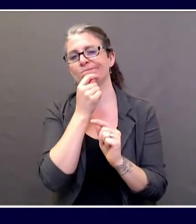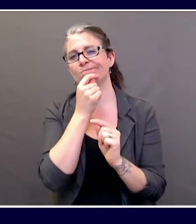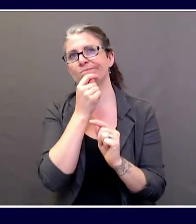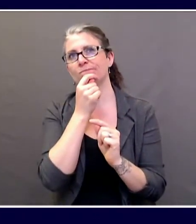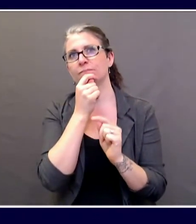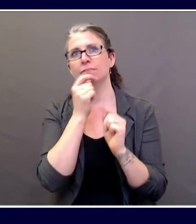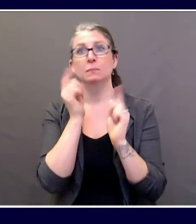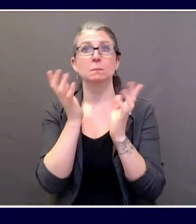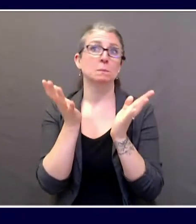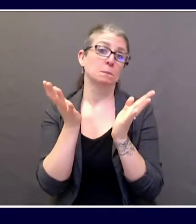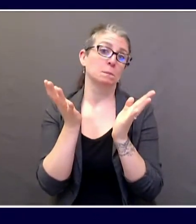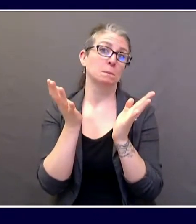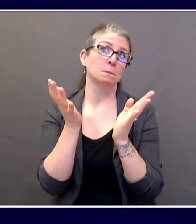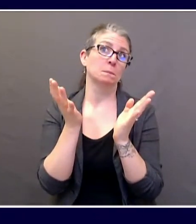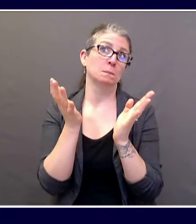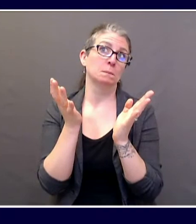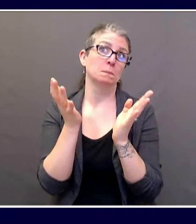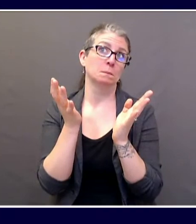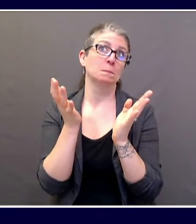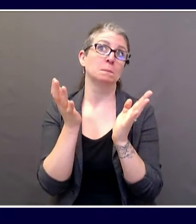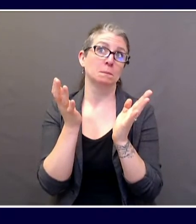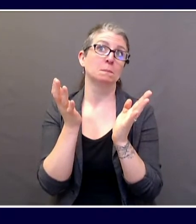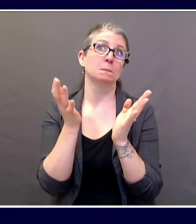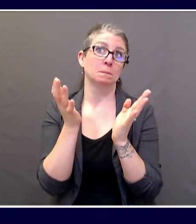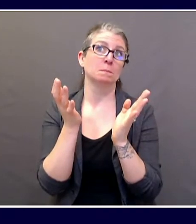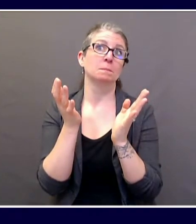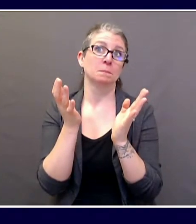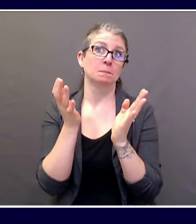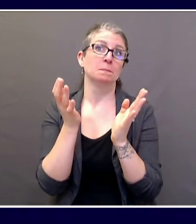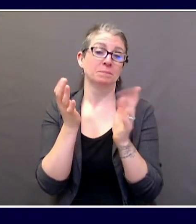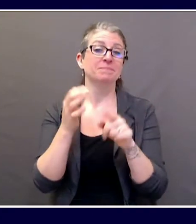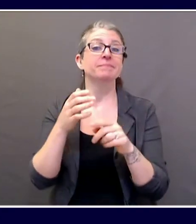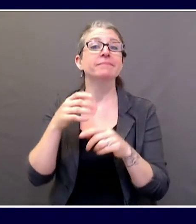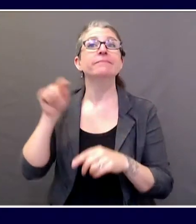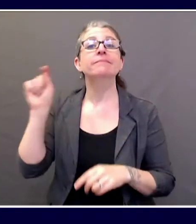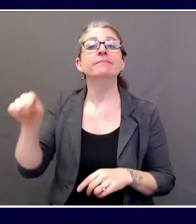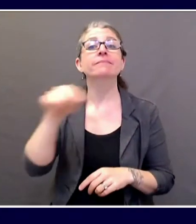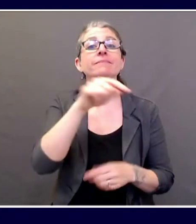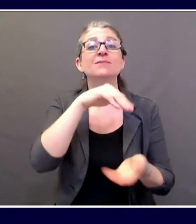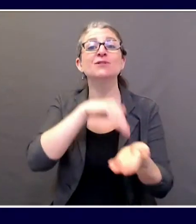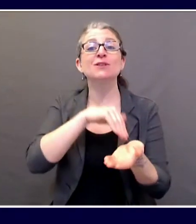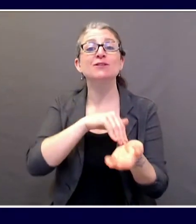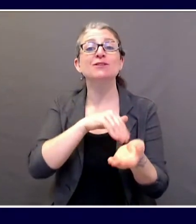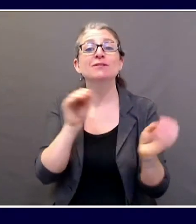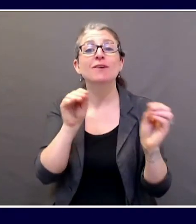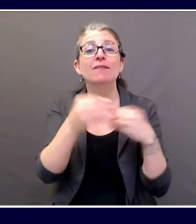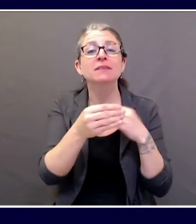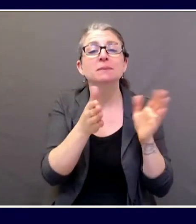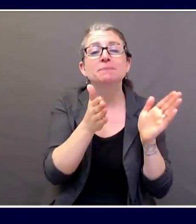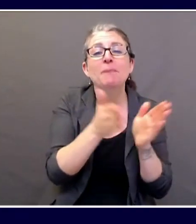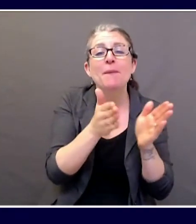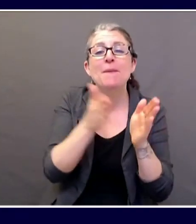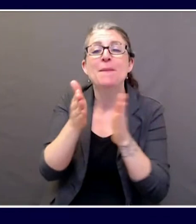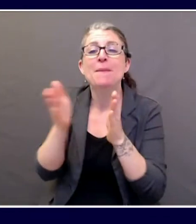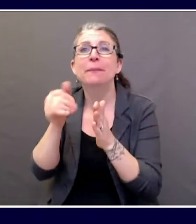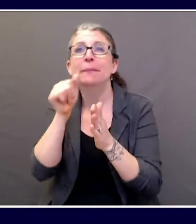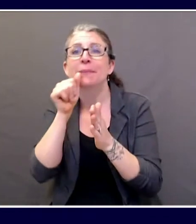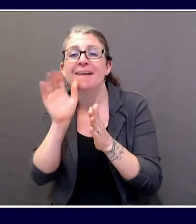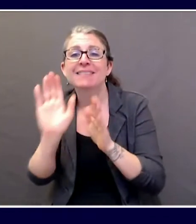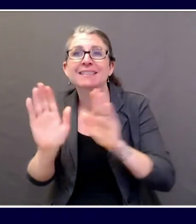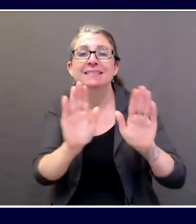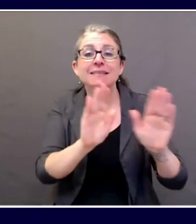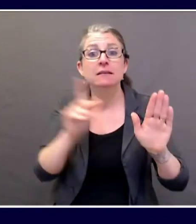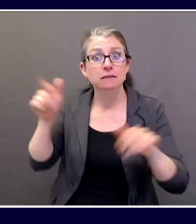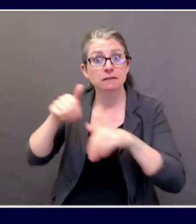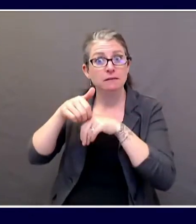who received doses of J&J, but it doesn't look like they'll get it for next week. I assume that's just a supply issue. Do you still